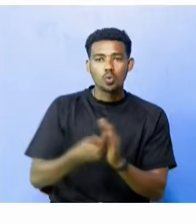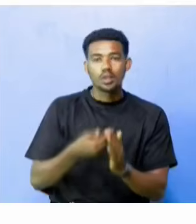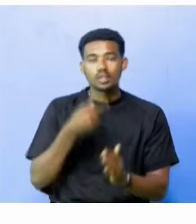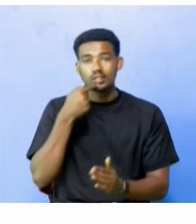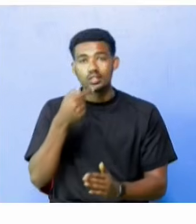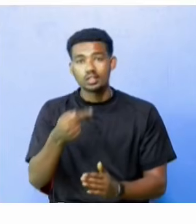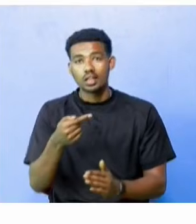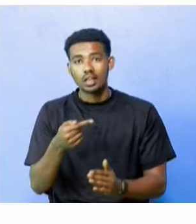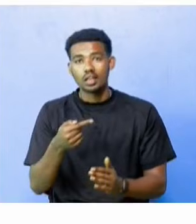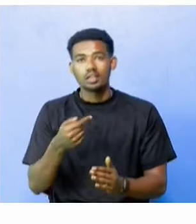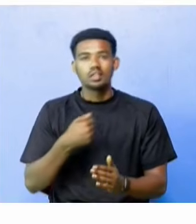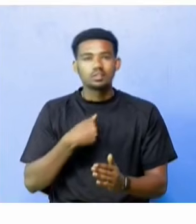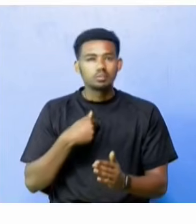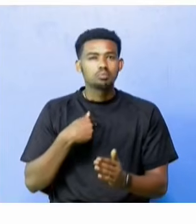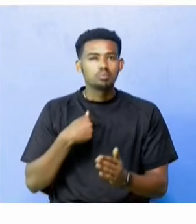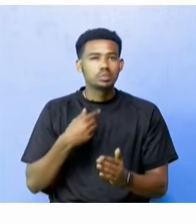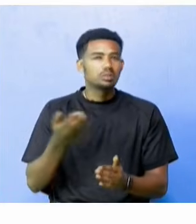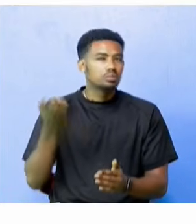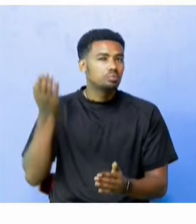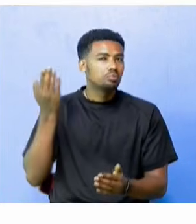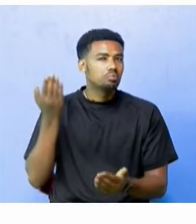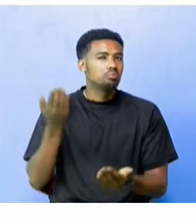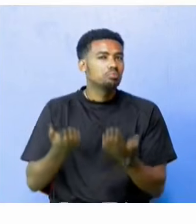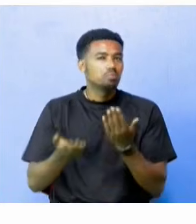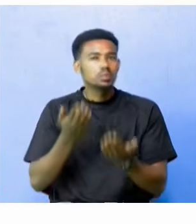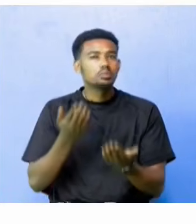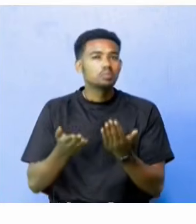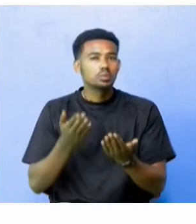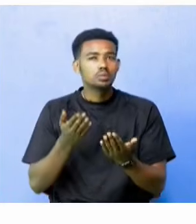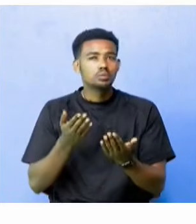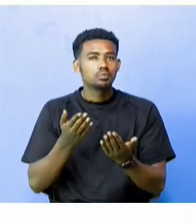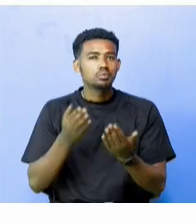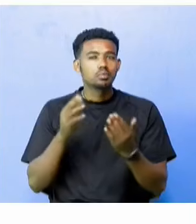yeah? If I were